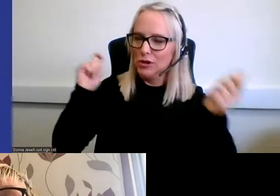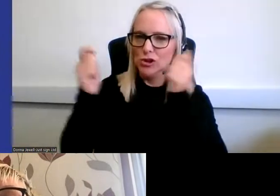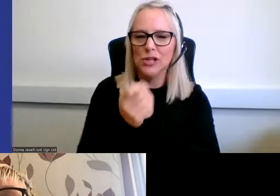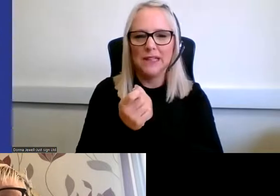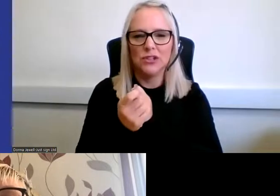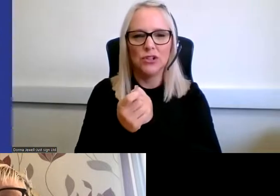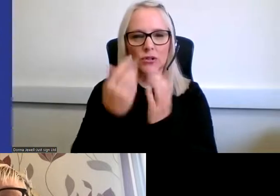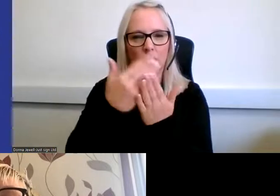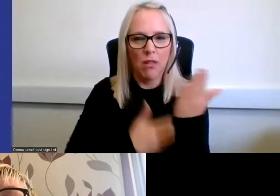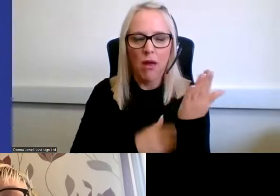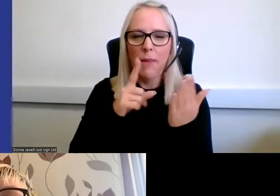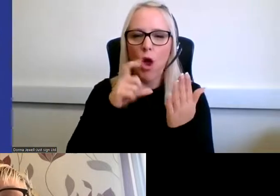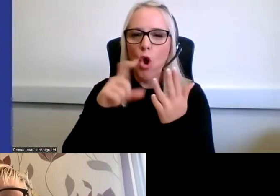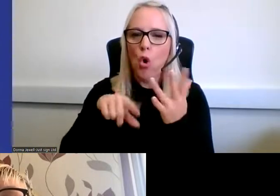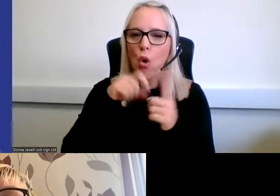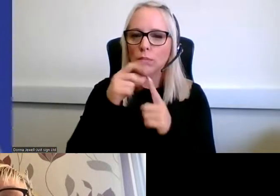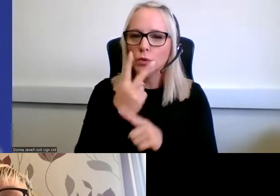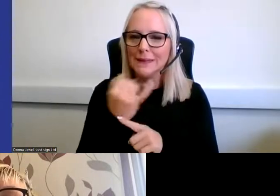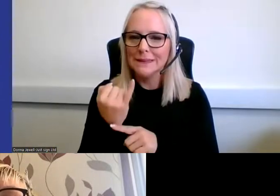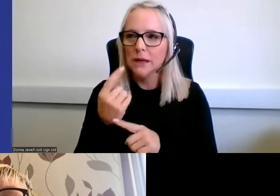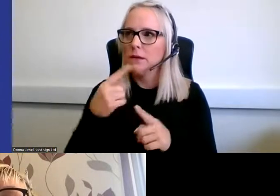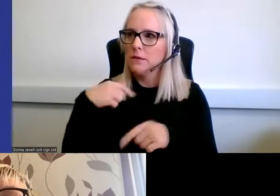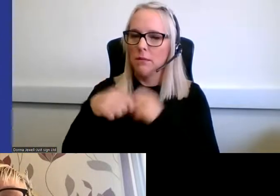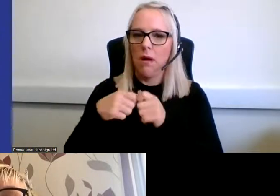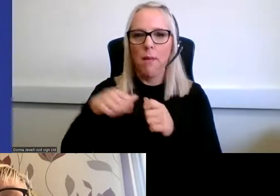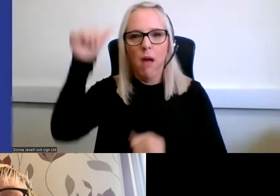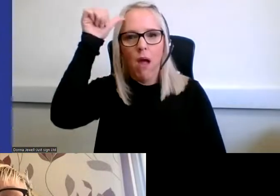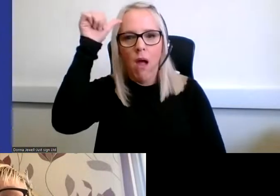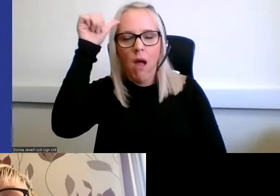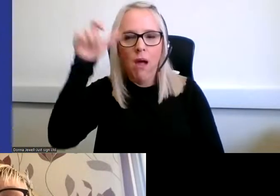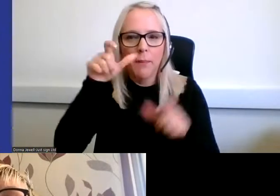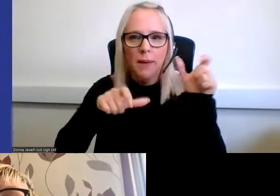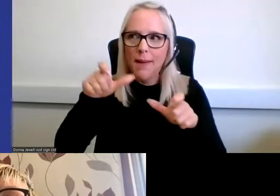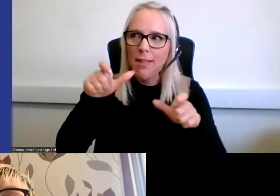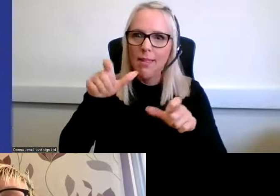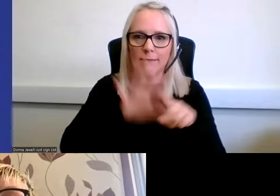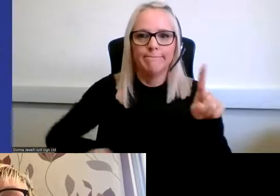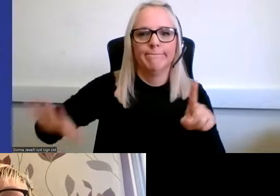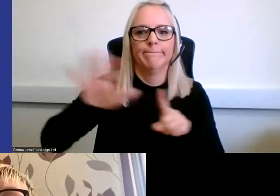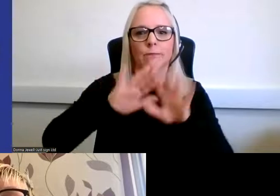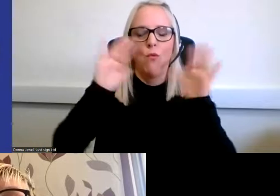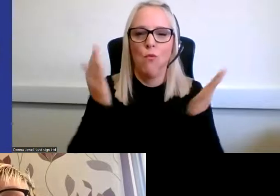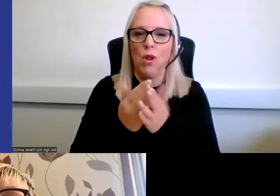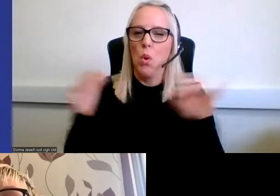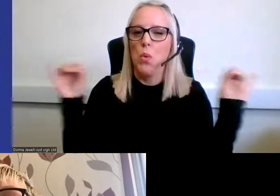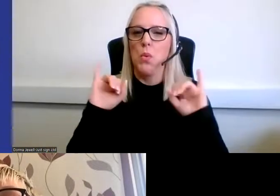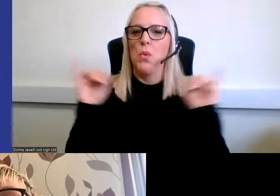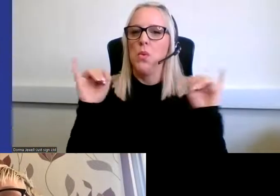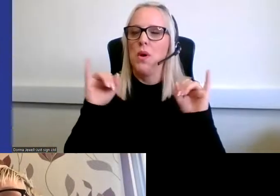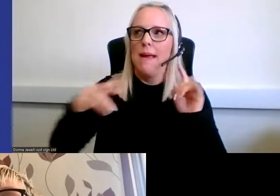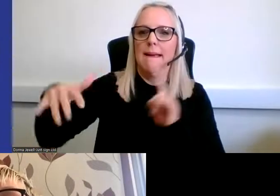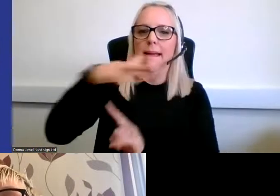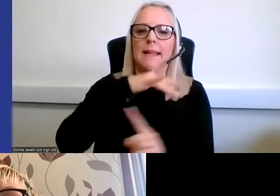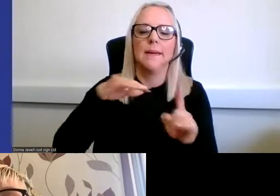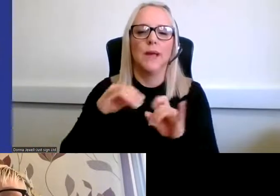attention, but COP26 has accelerated awareness and the nature is in crisis and there is a climate emergency. As a society, we